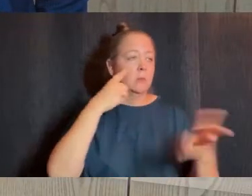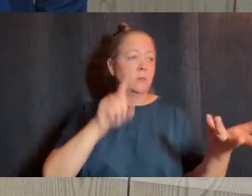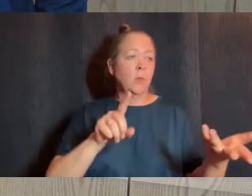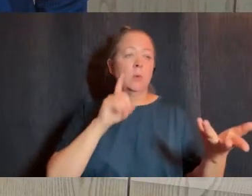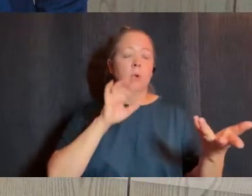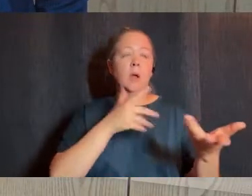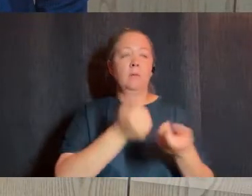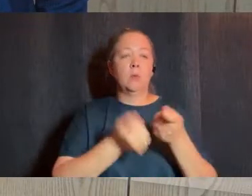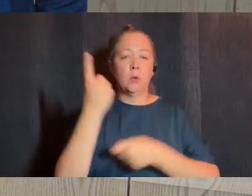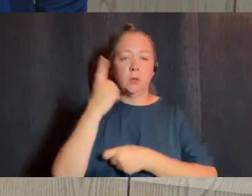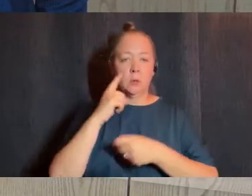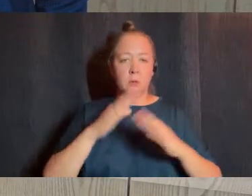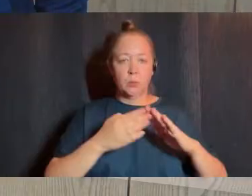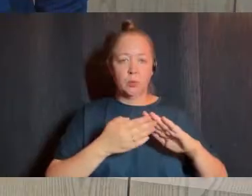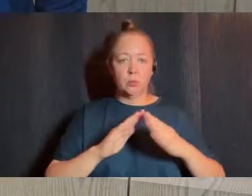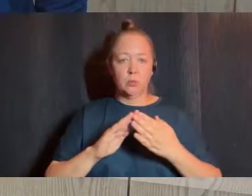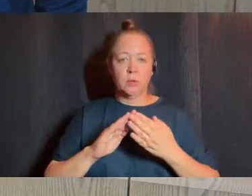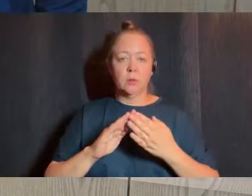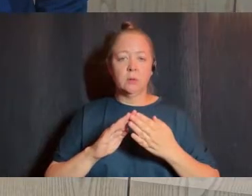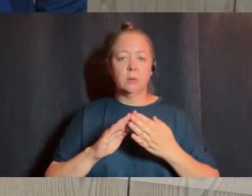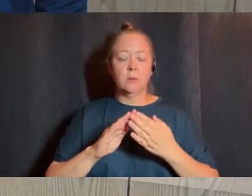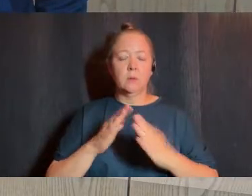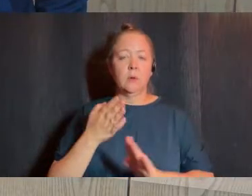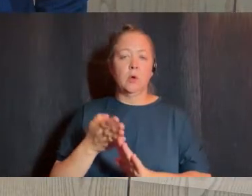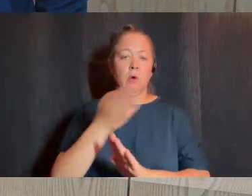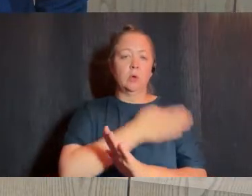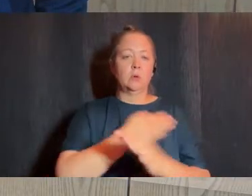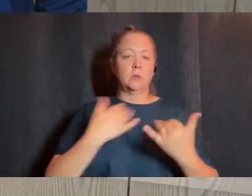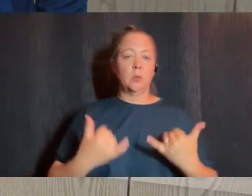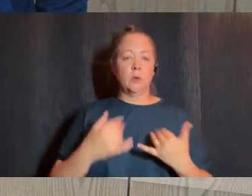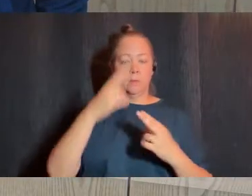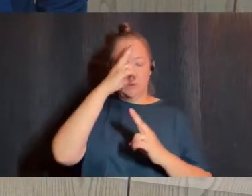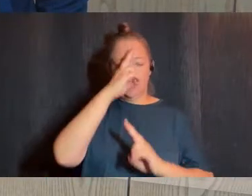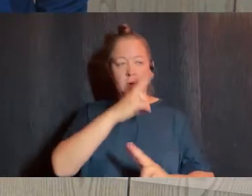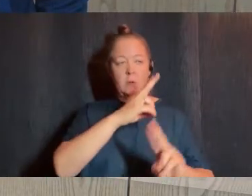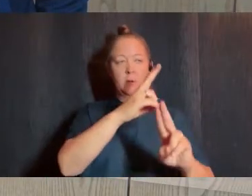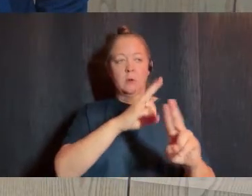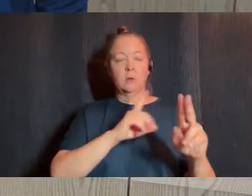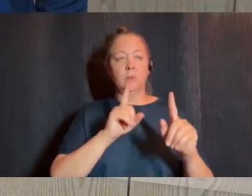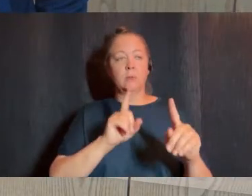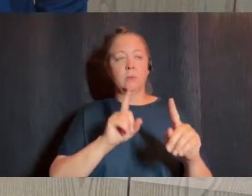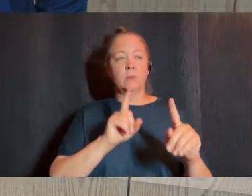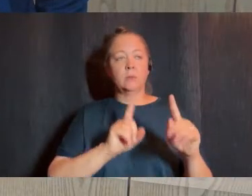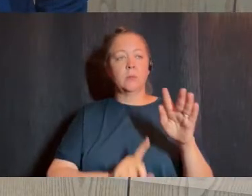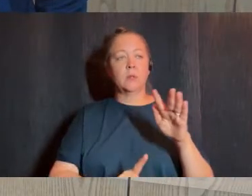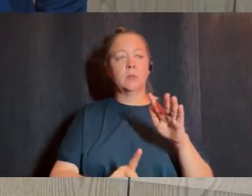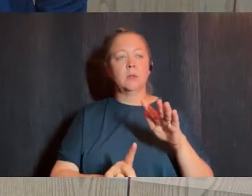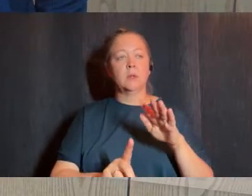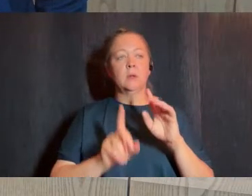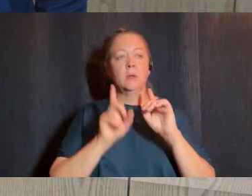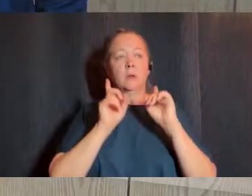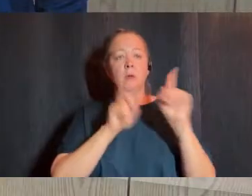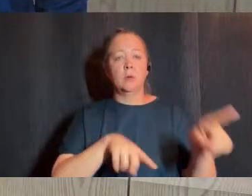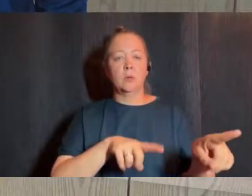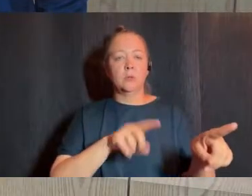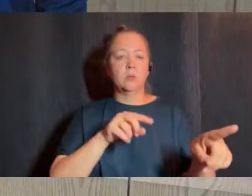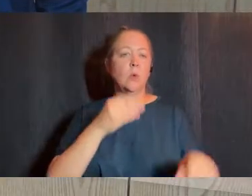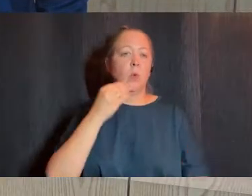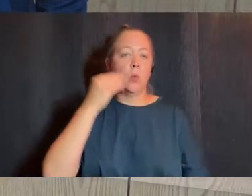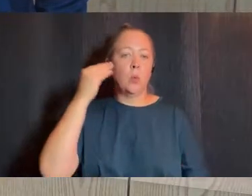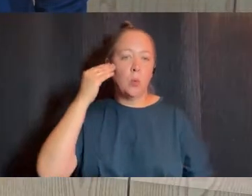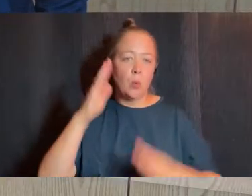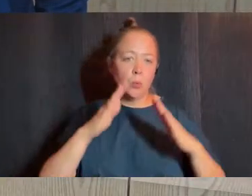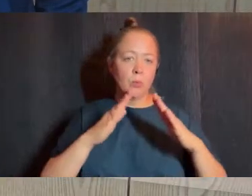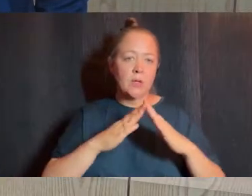Earlier today, we had the honor of attending and being a committee member of the Hometown Heroes program that just